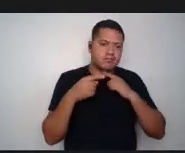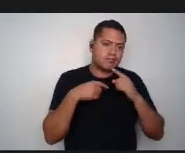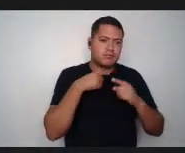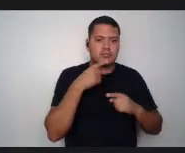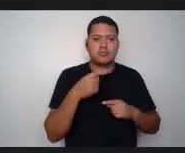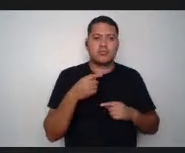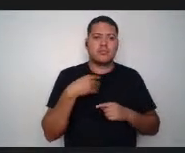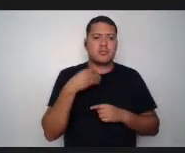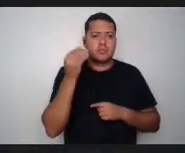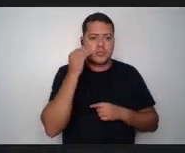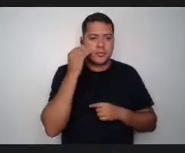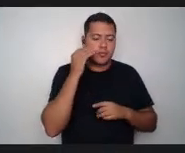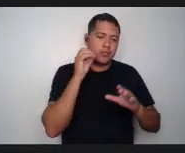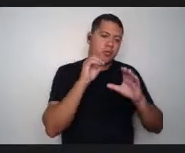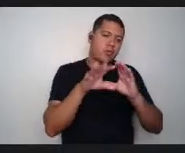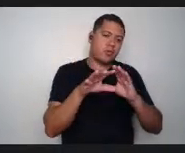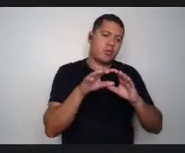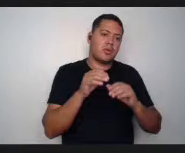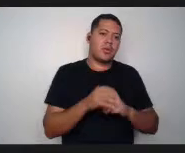always something